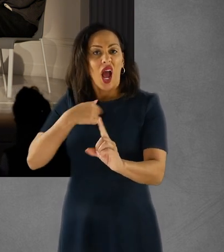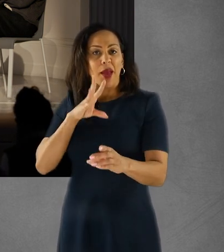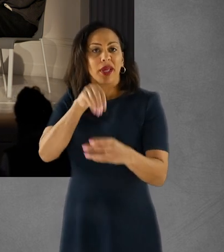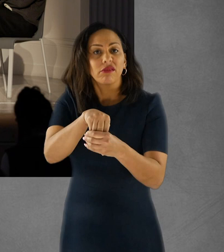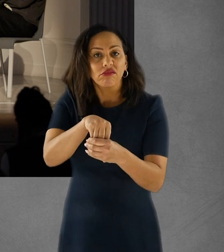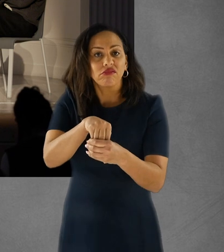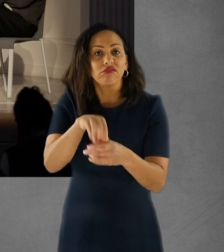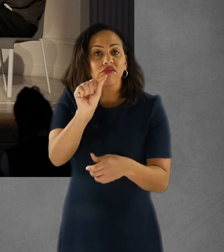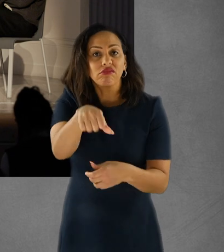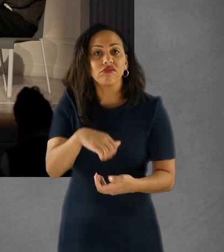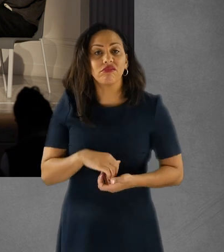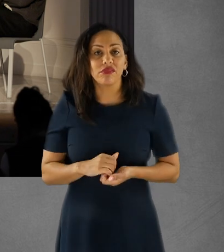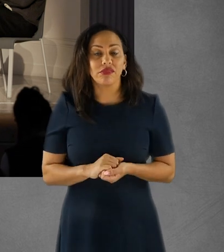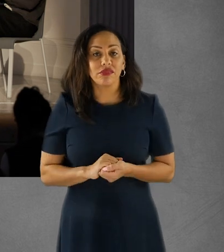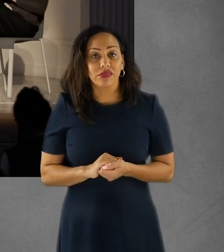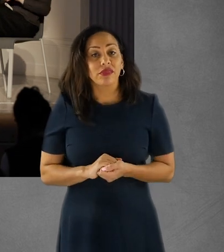feels a bit